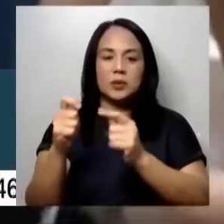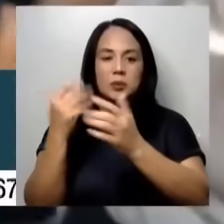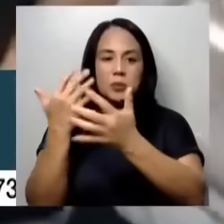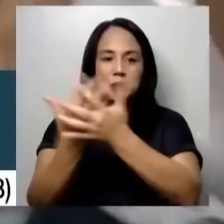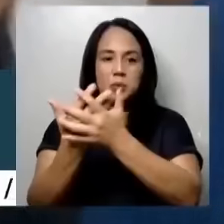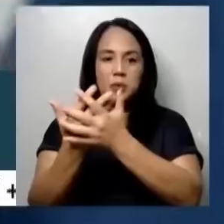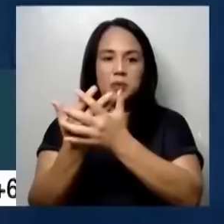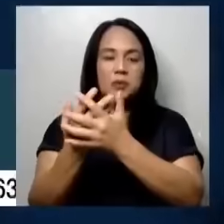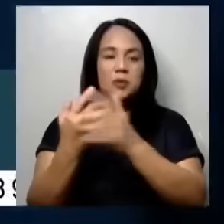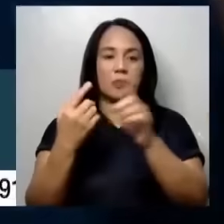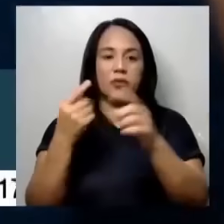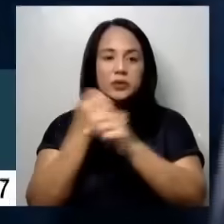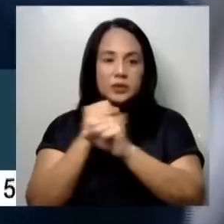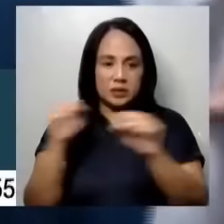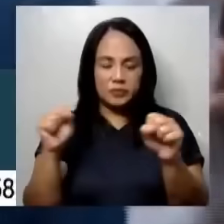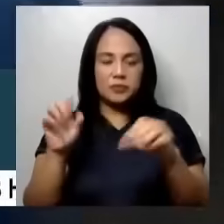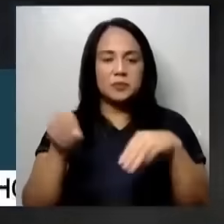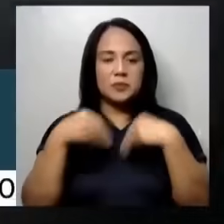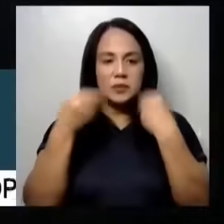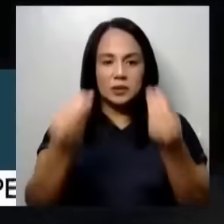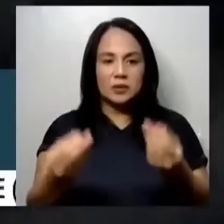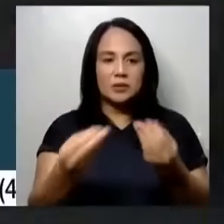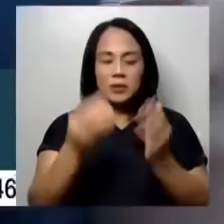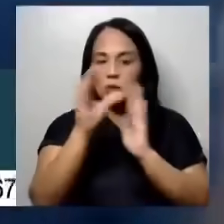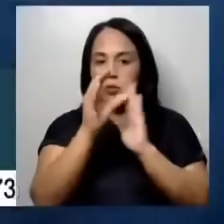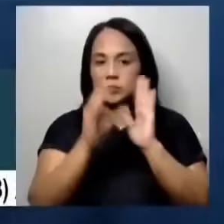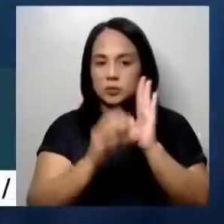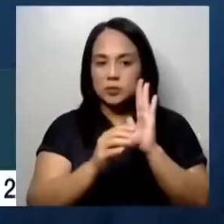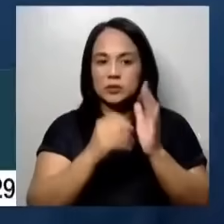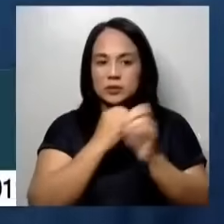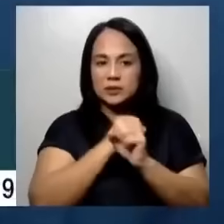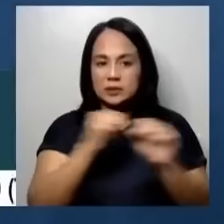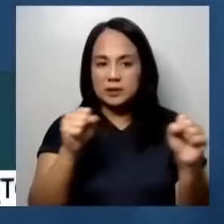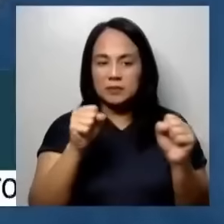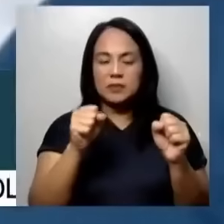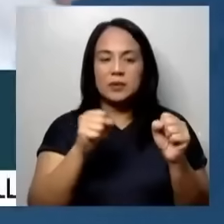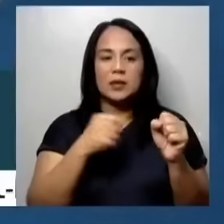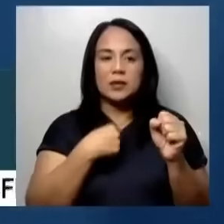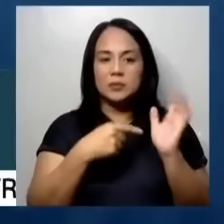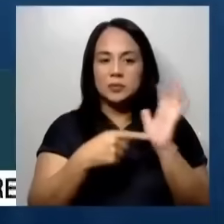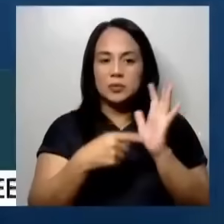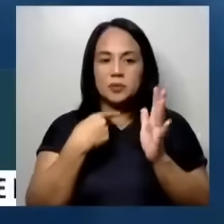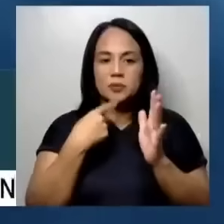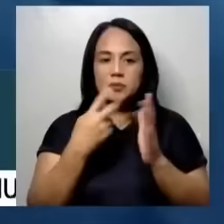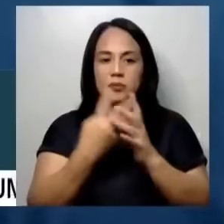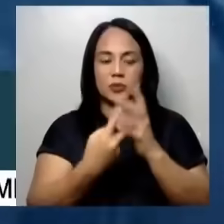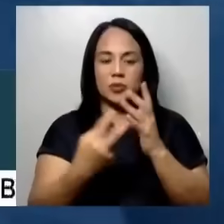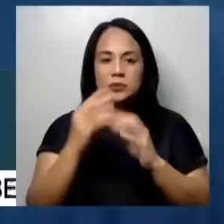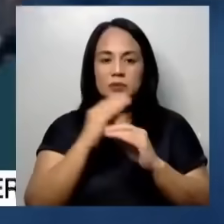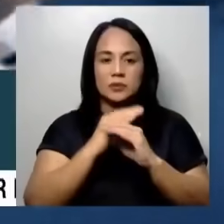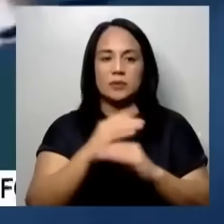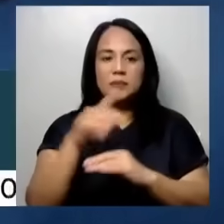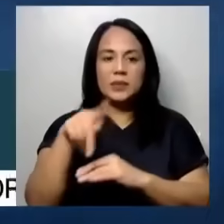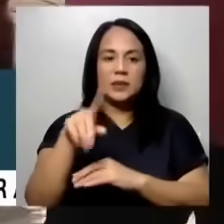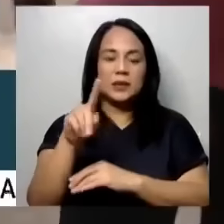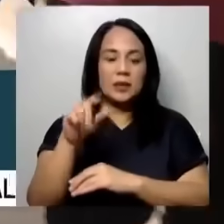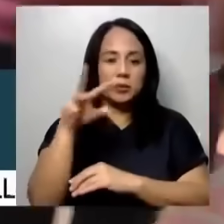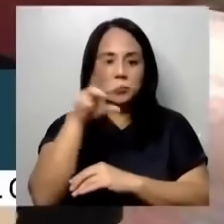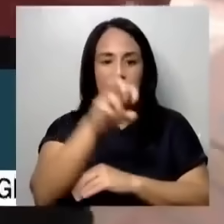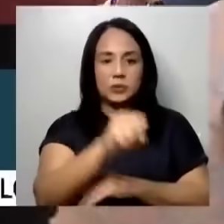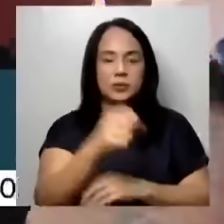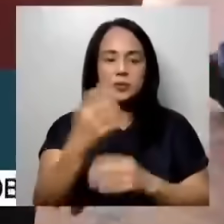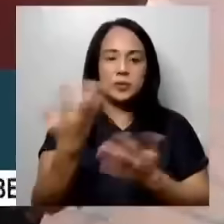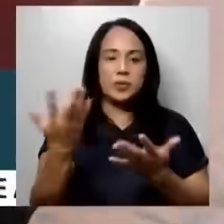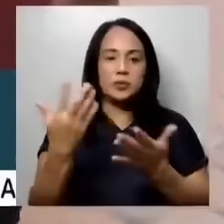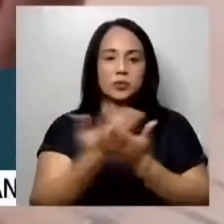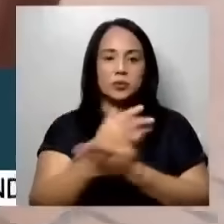safety. Also granted were the prosecution's security and the manifestation with motion to transfer PDL witnesses to the New Bilibid